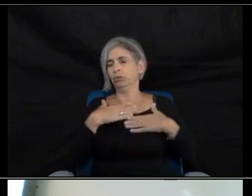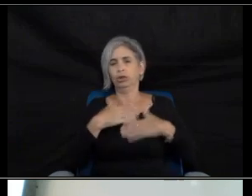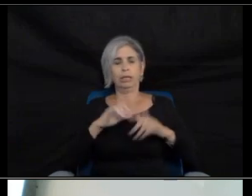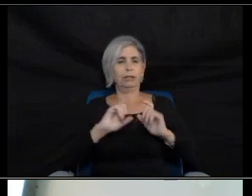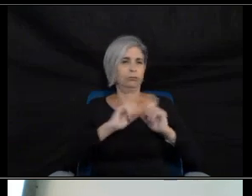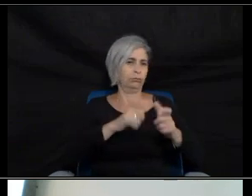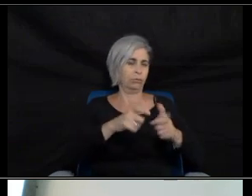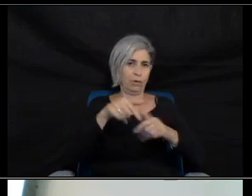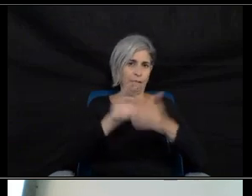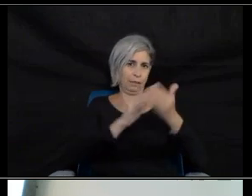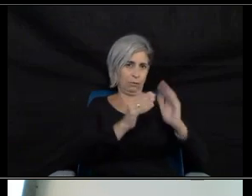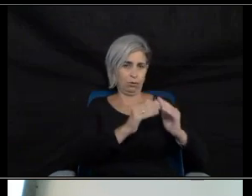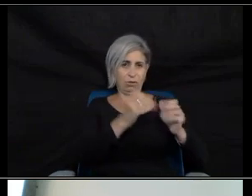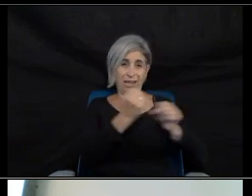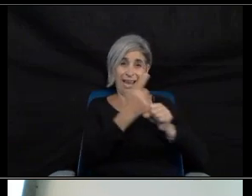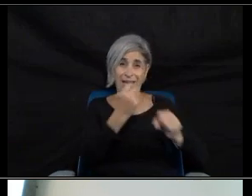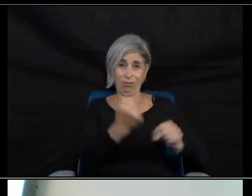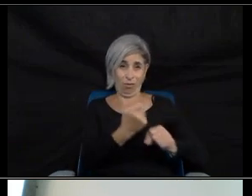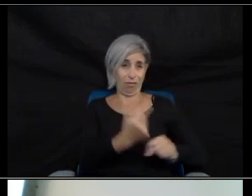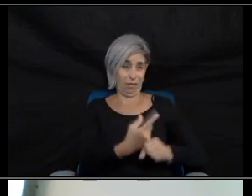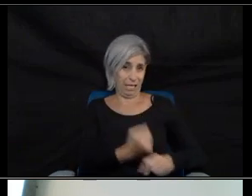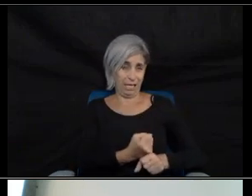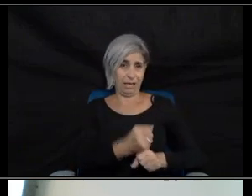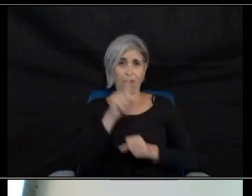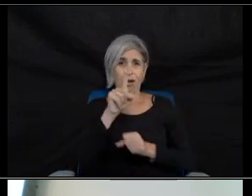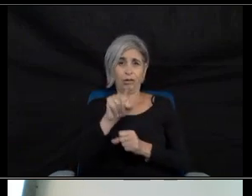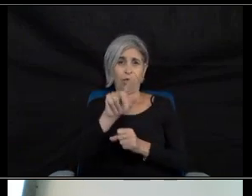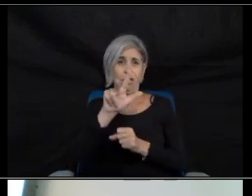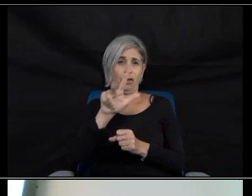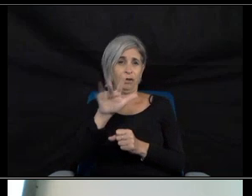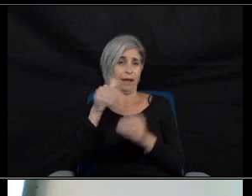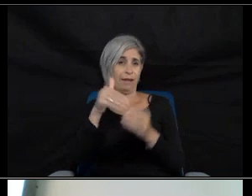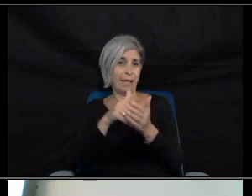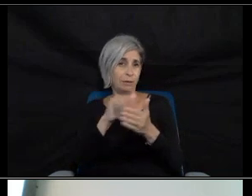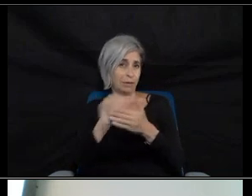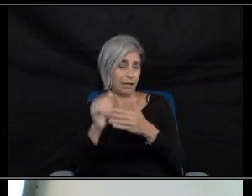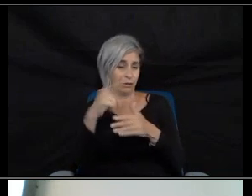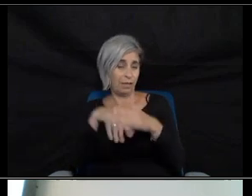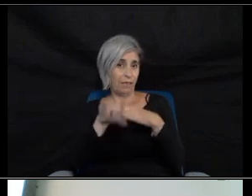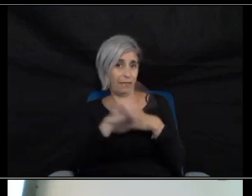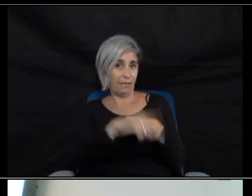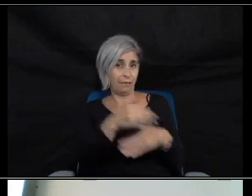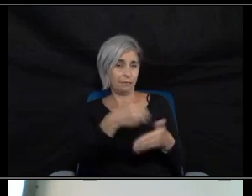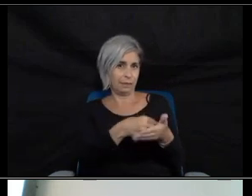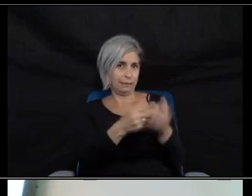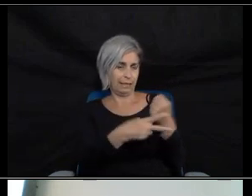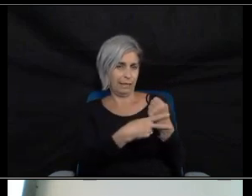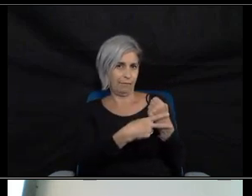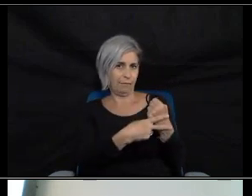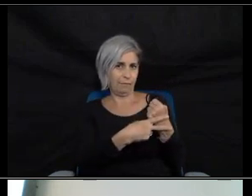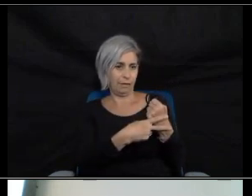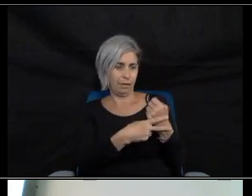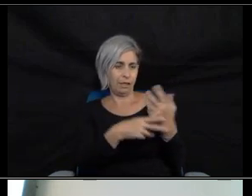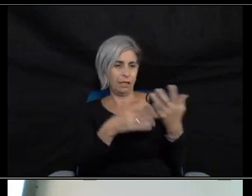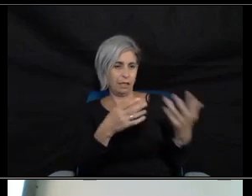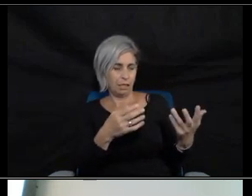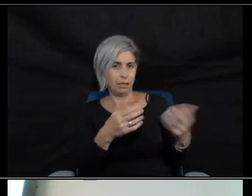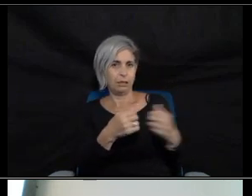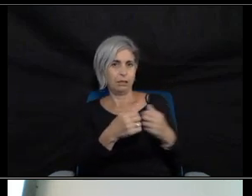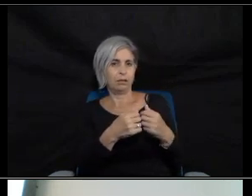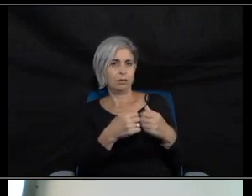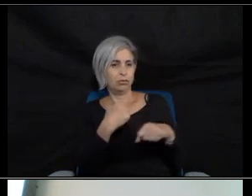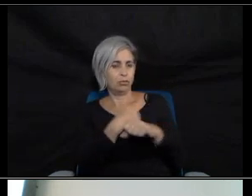our community annually. And we have $135,000 in that fund. All their ask ever was is to